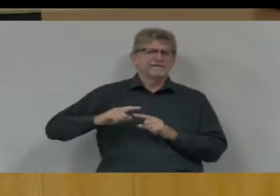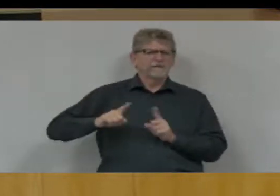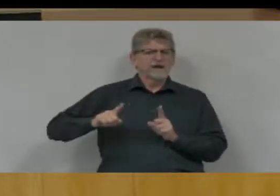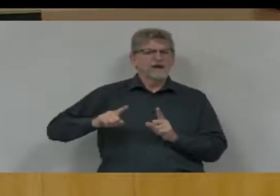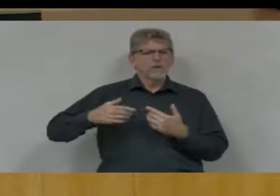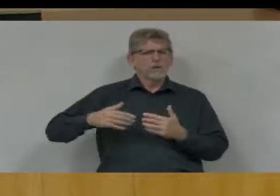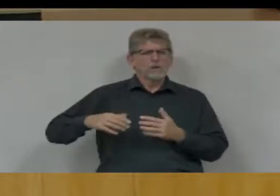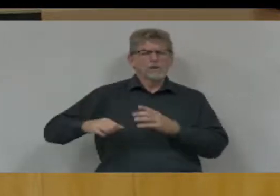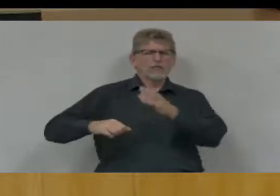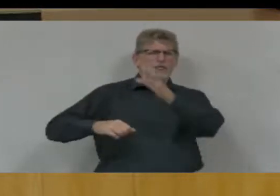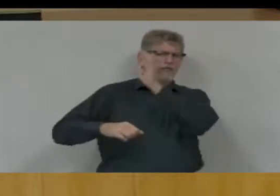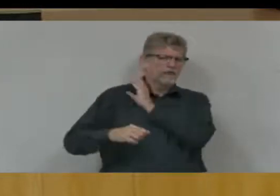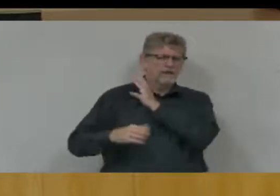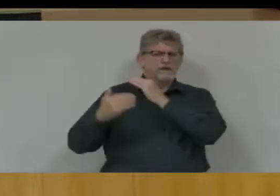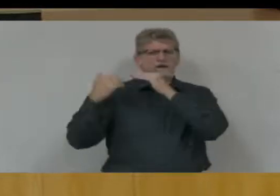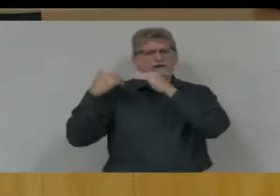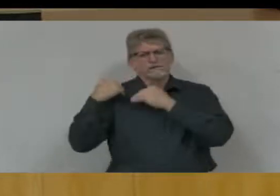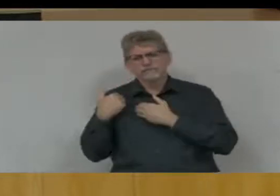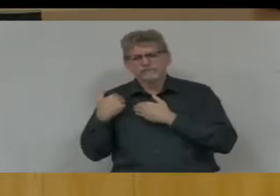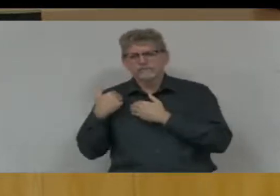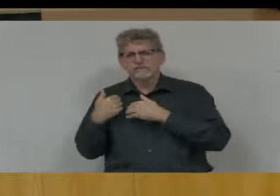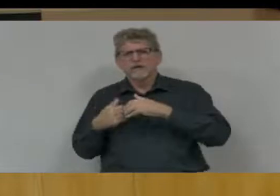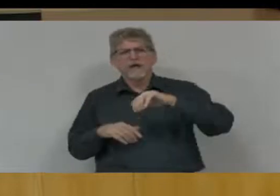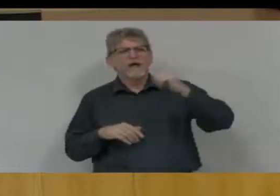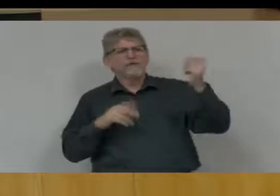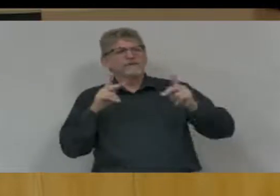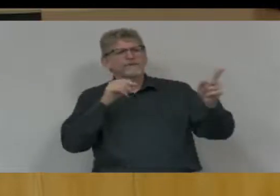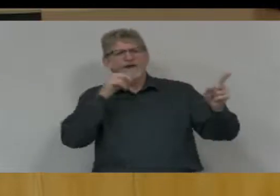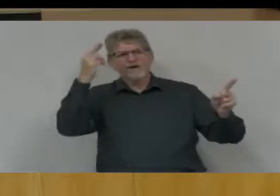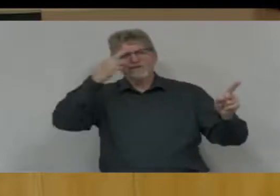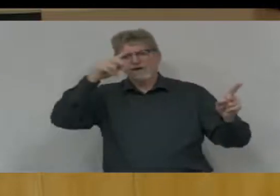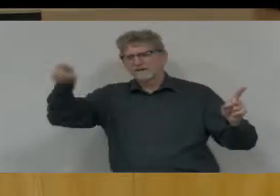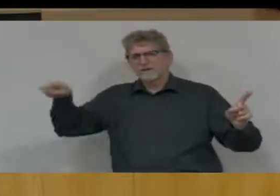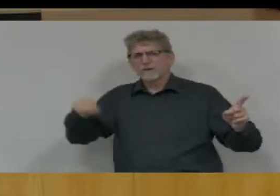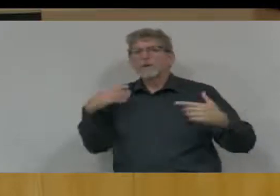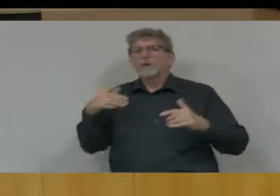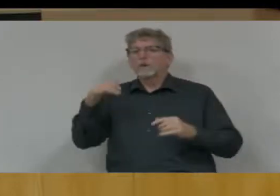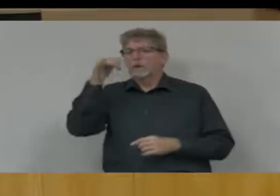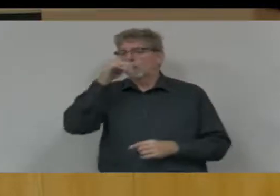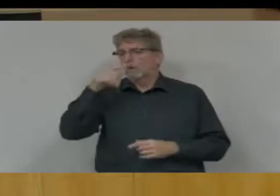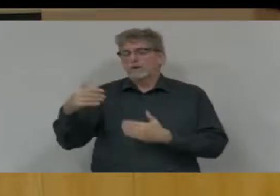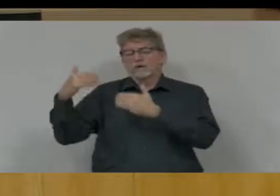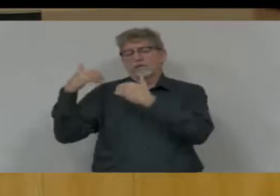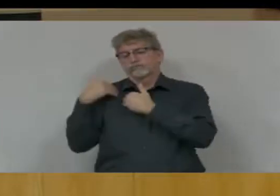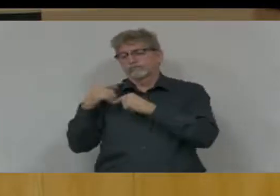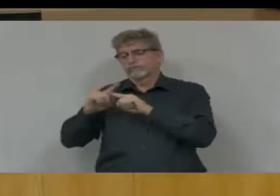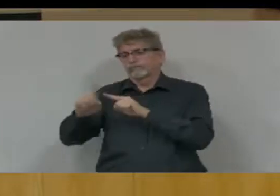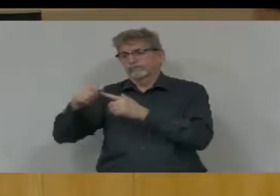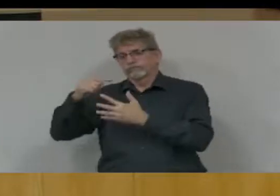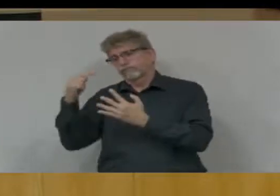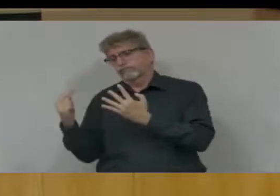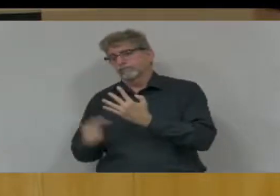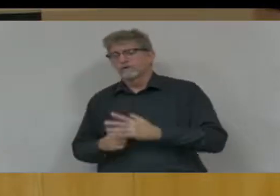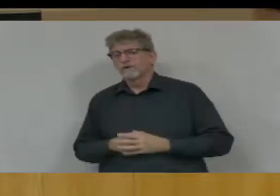not aware of, and I just wanted to bring that to the community's attention as well.